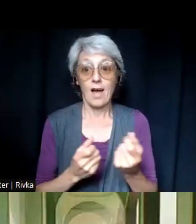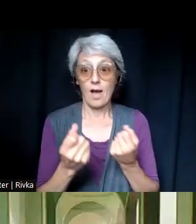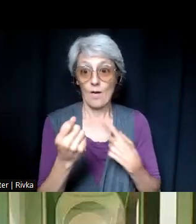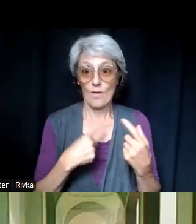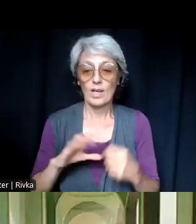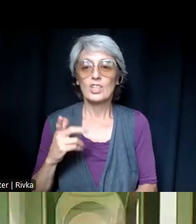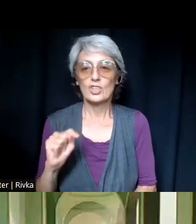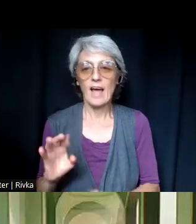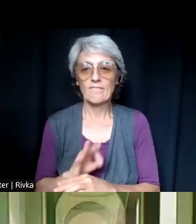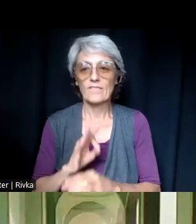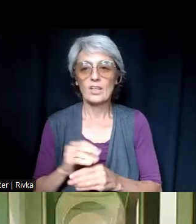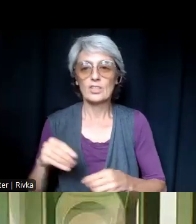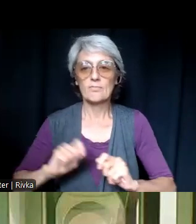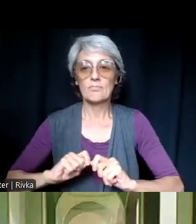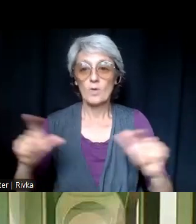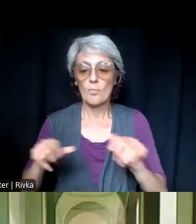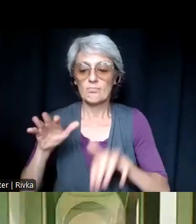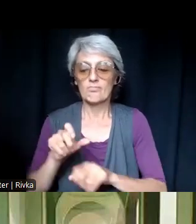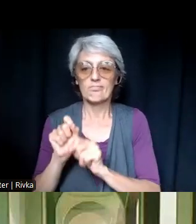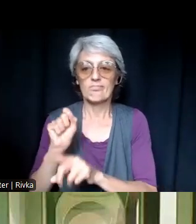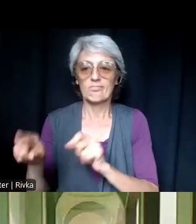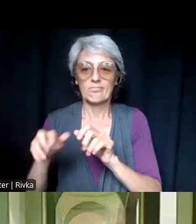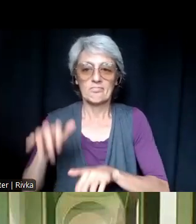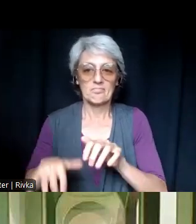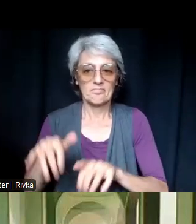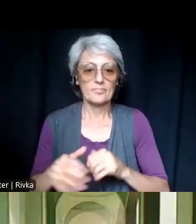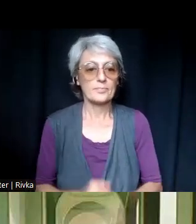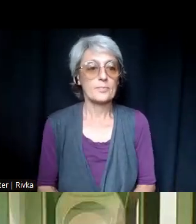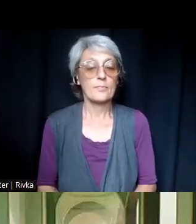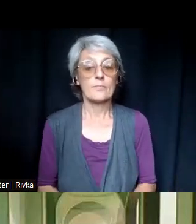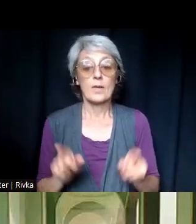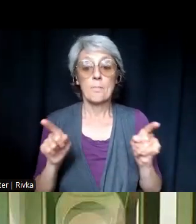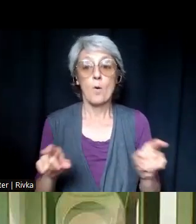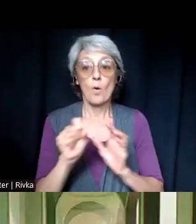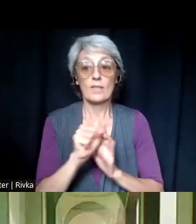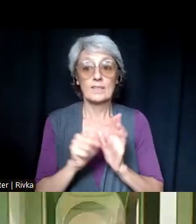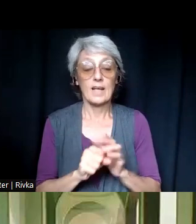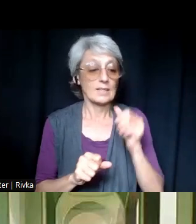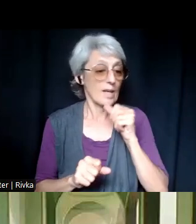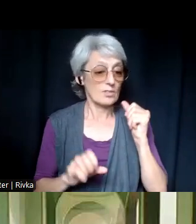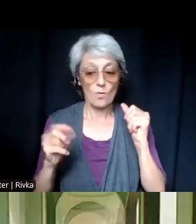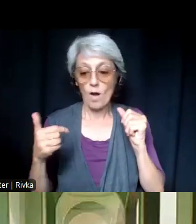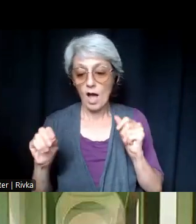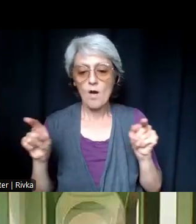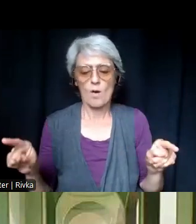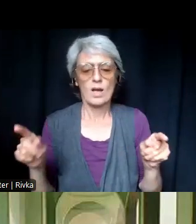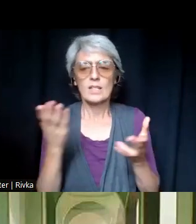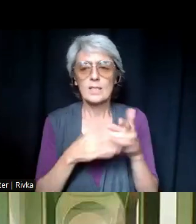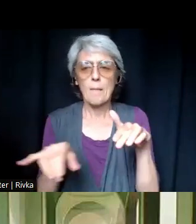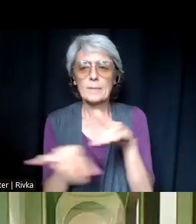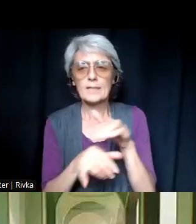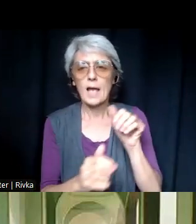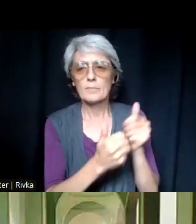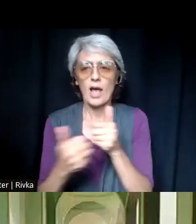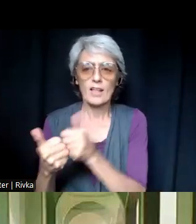function. Given that both of these states are addressing some of the same challenges, but have come up with their own